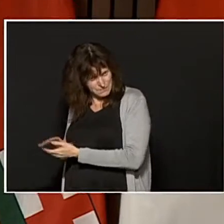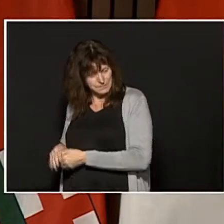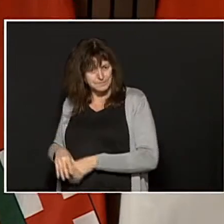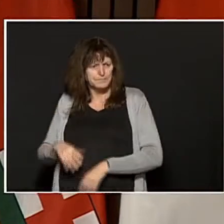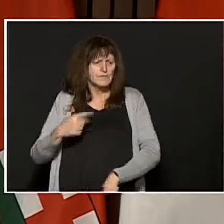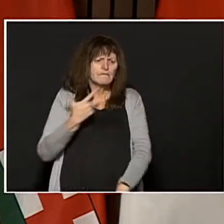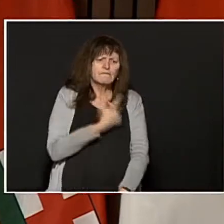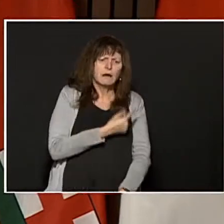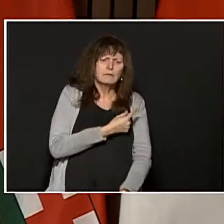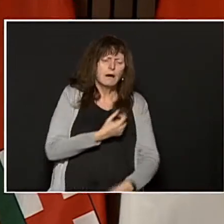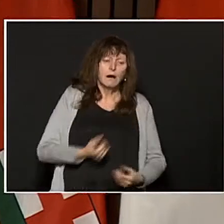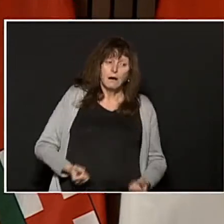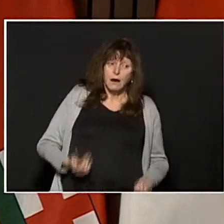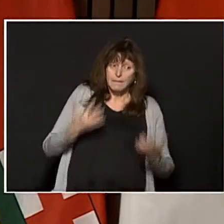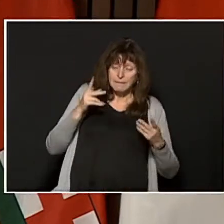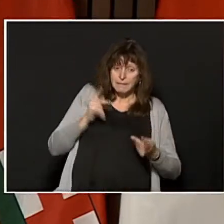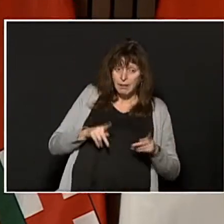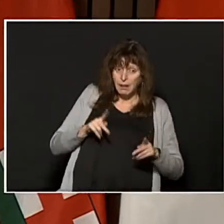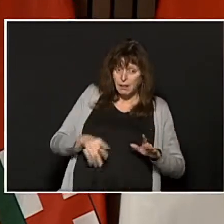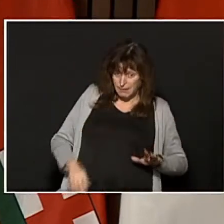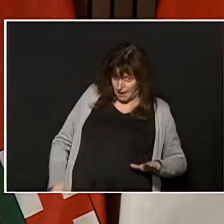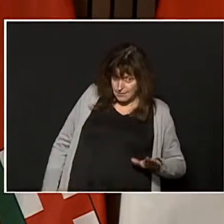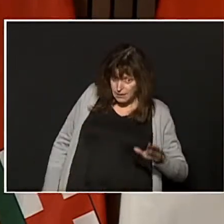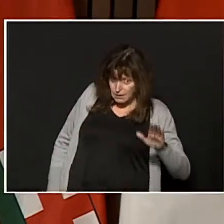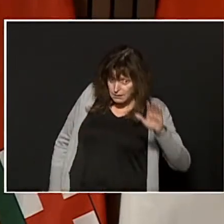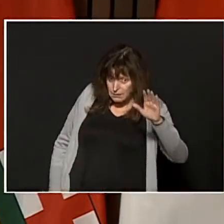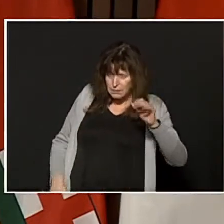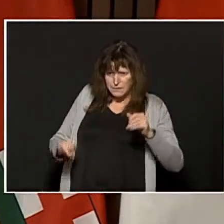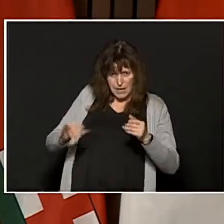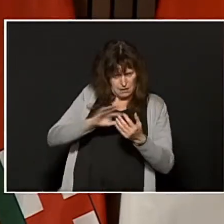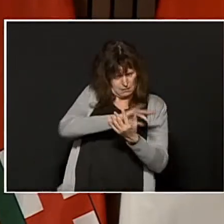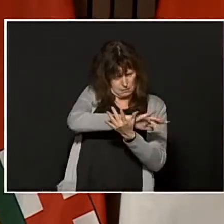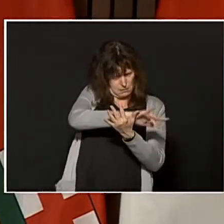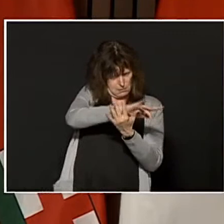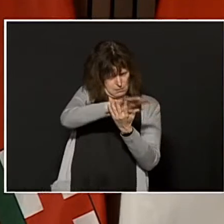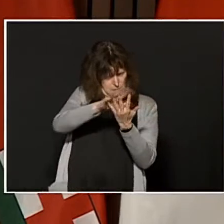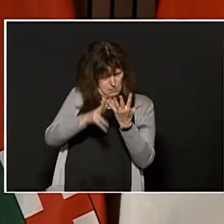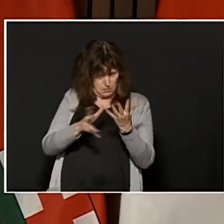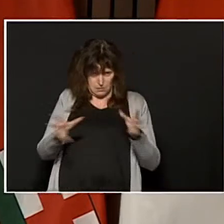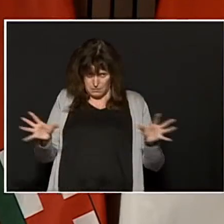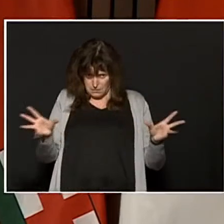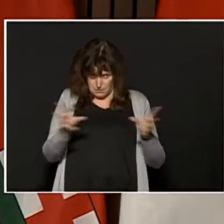that it continues well. That'll be hopefully good news, but watching that vaccine coverage and its impact.